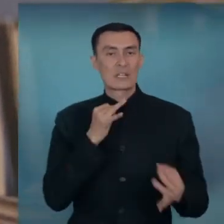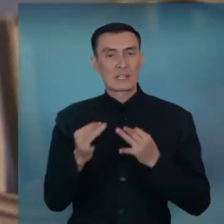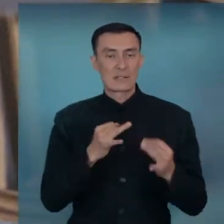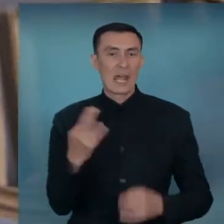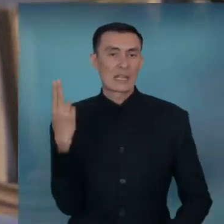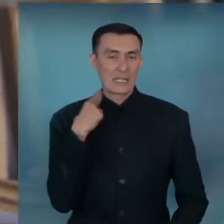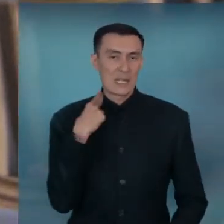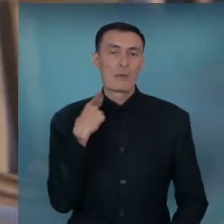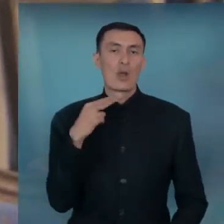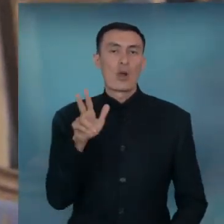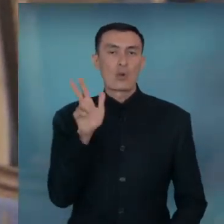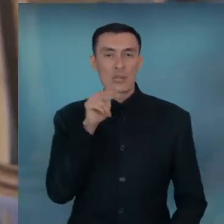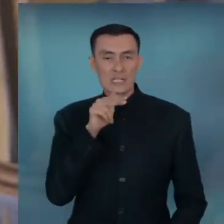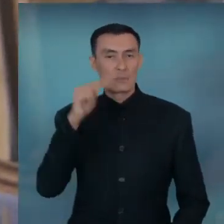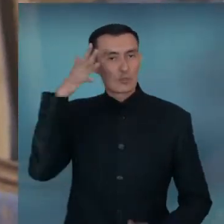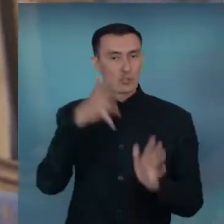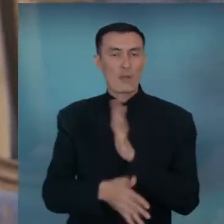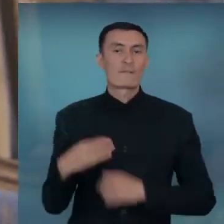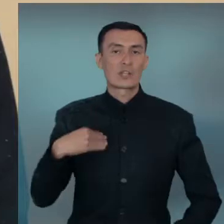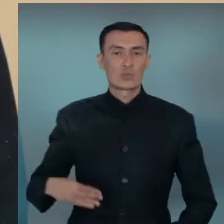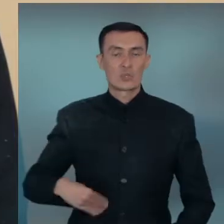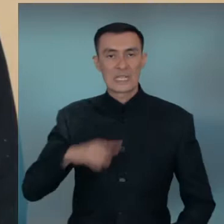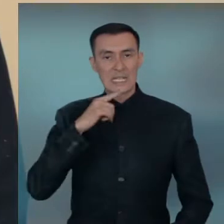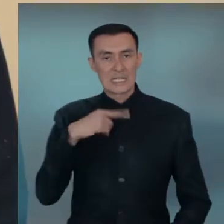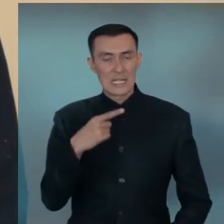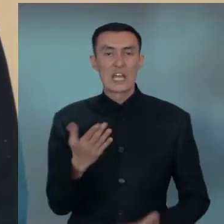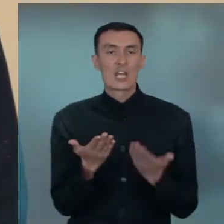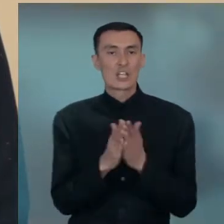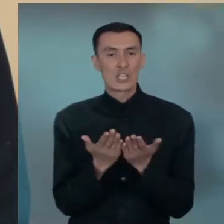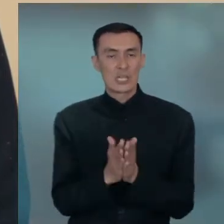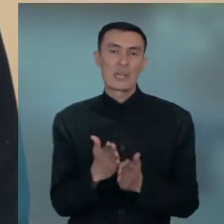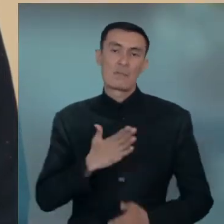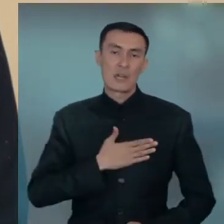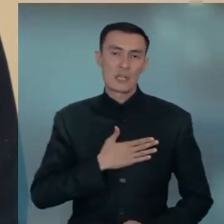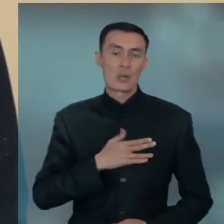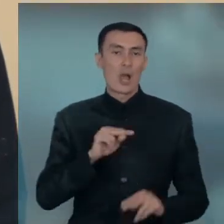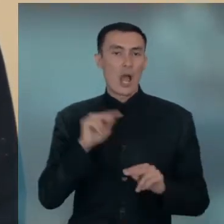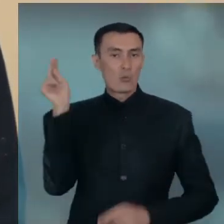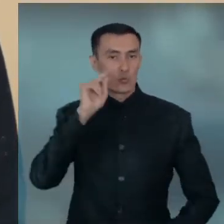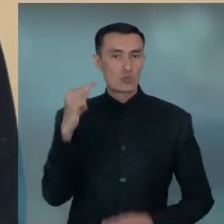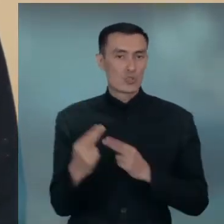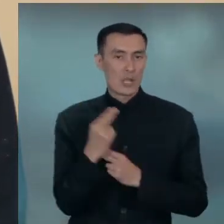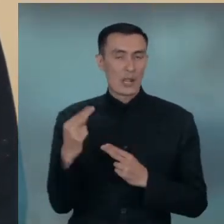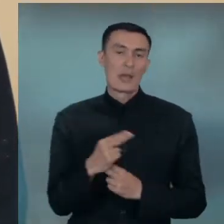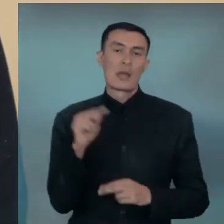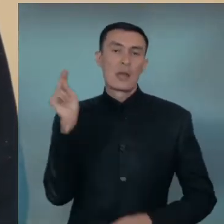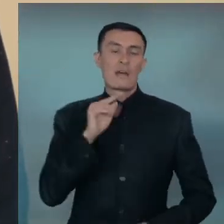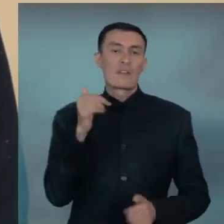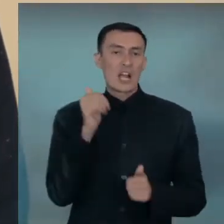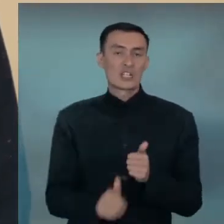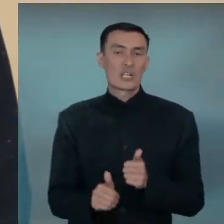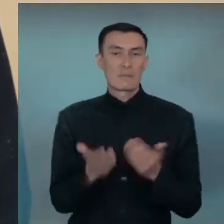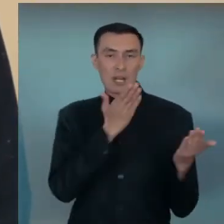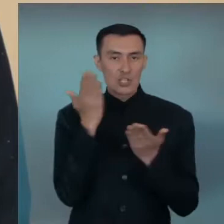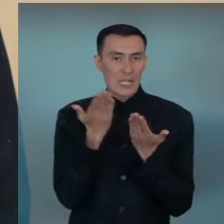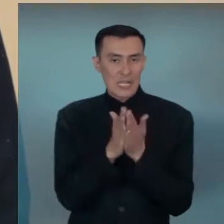Korean, and I study French. Books are my teachers. I find something useful and pleasant